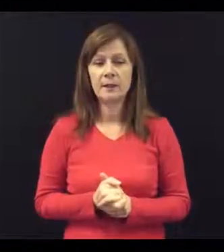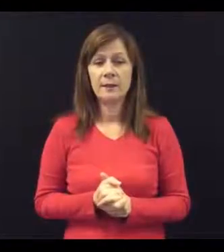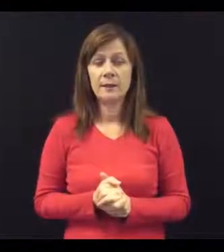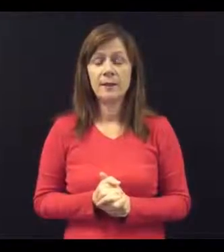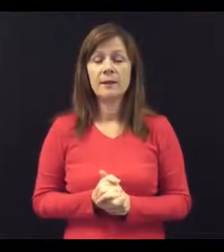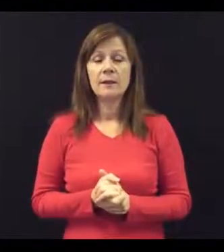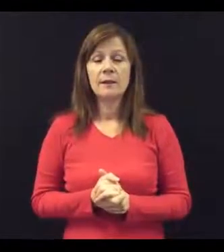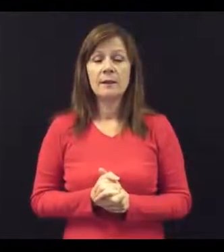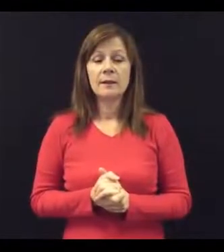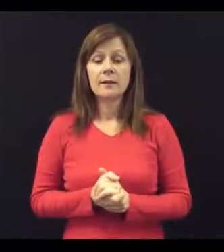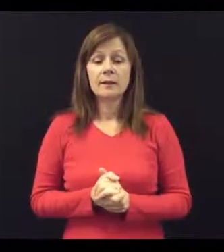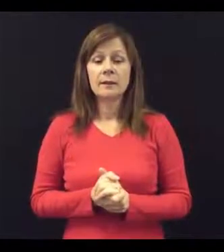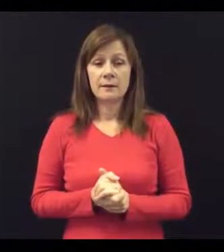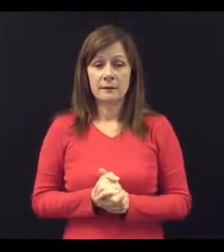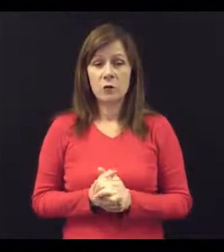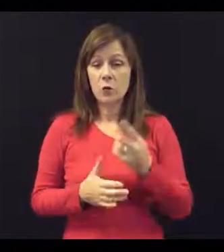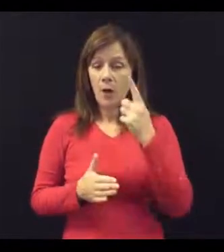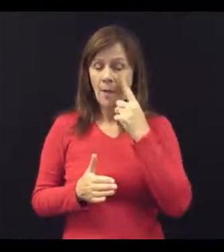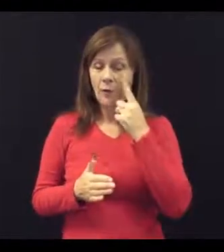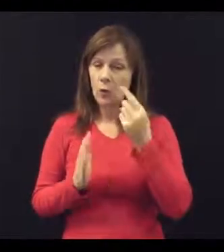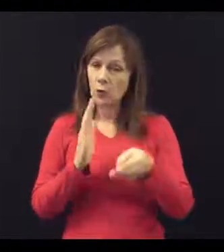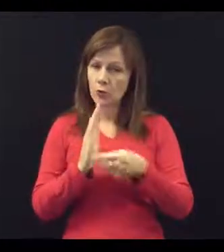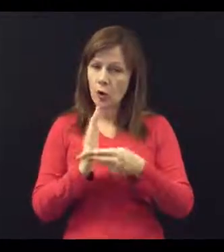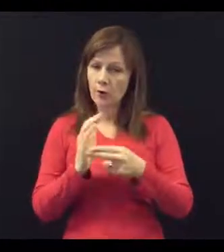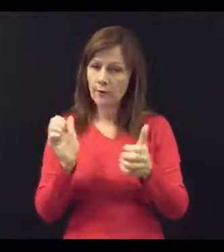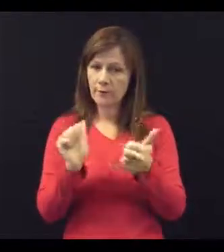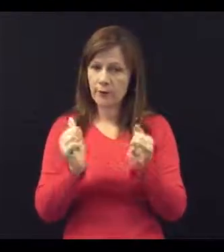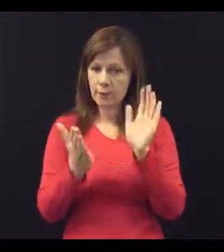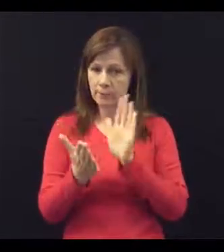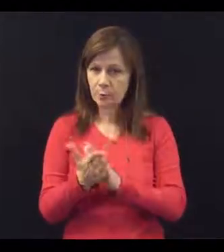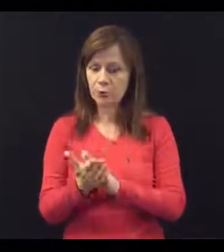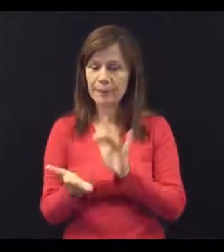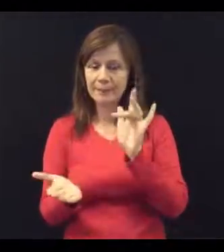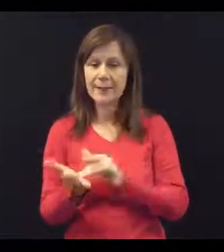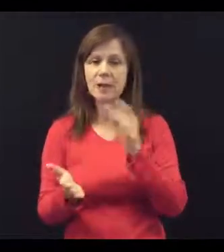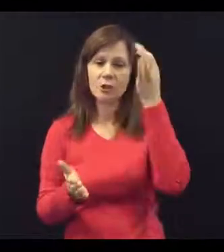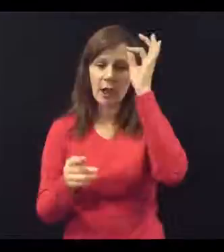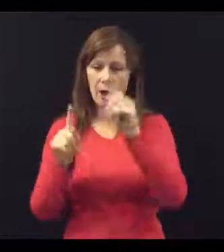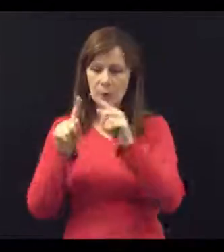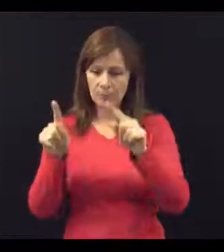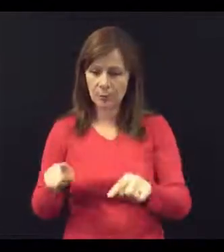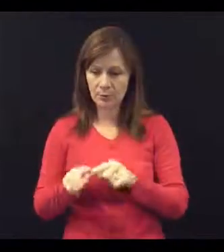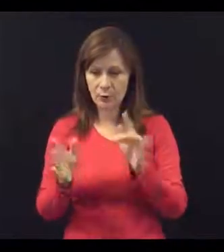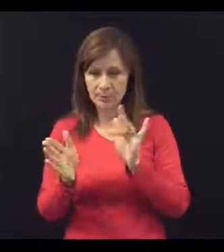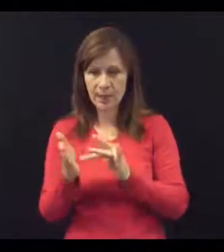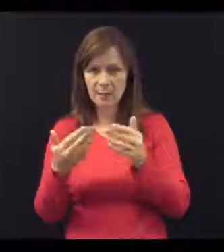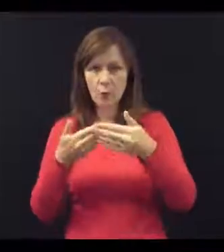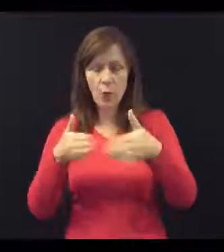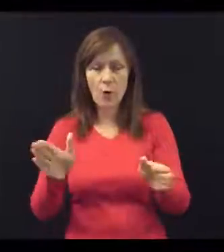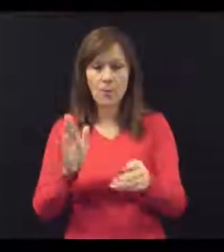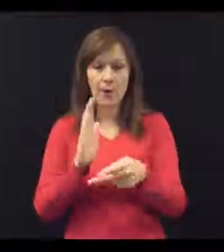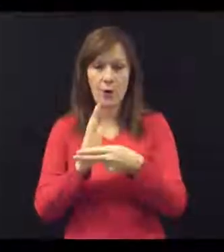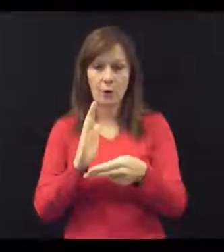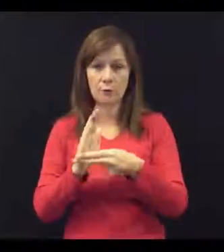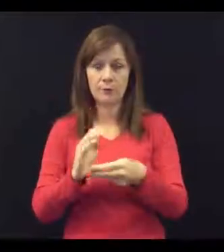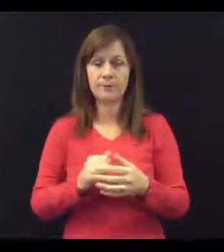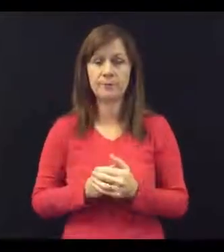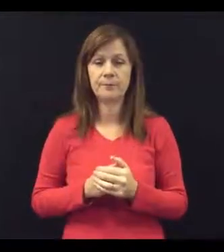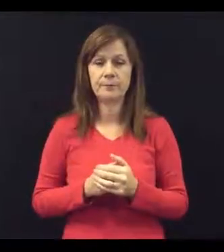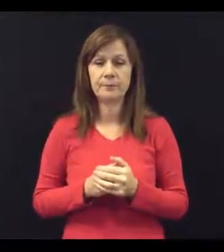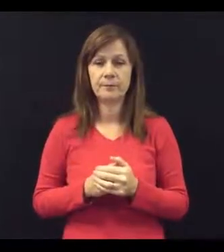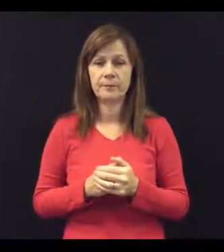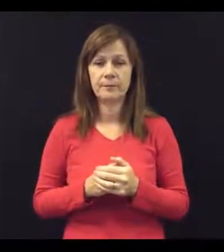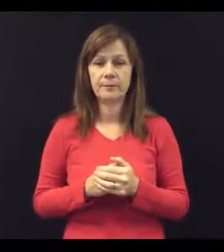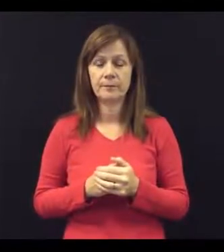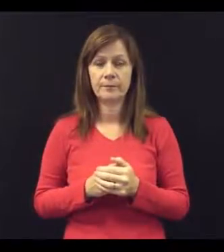view a note that you have entered, tap on the yellow box in the margin of the book. We can see a list of all our pages with bookmarked pages